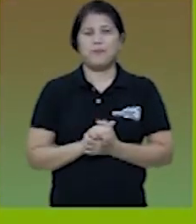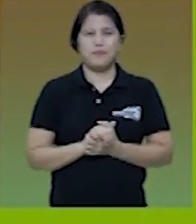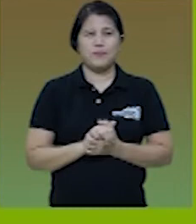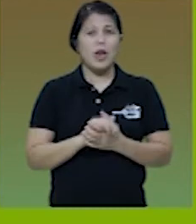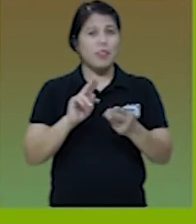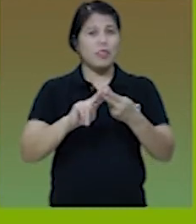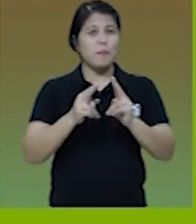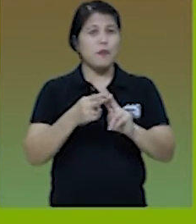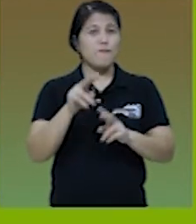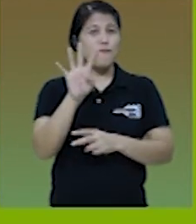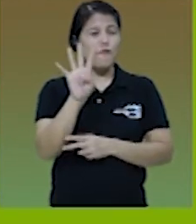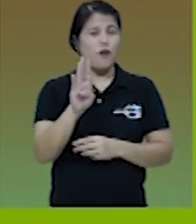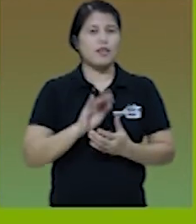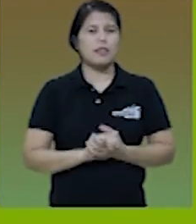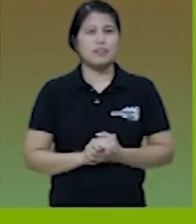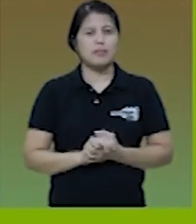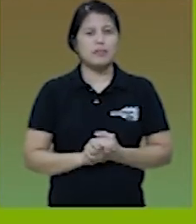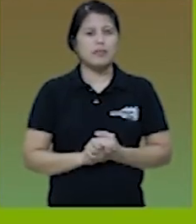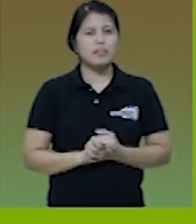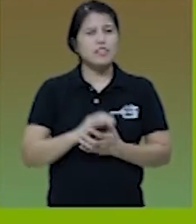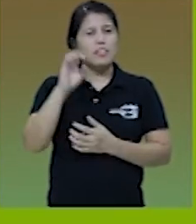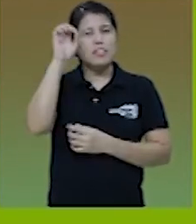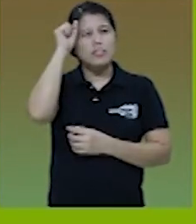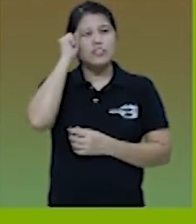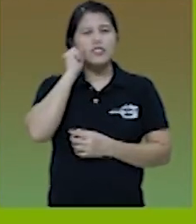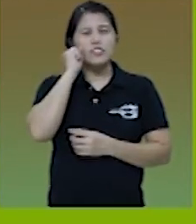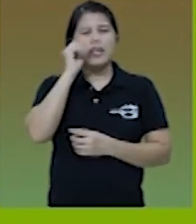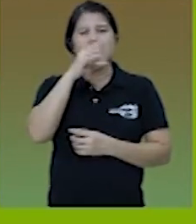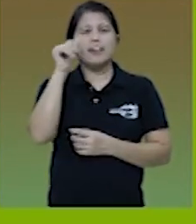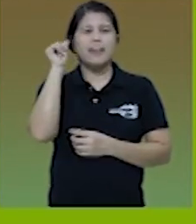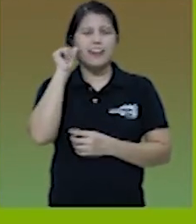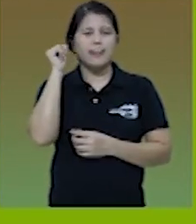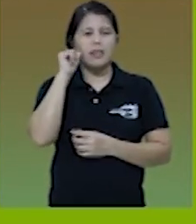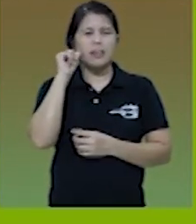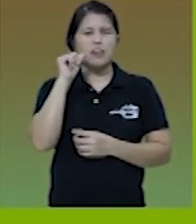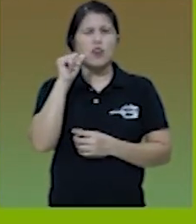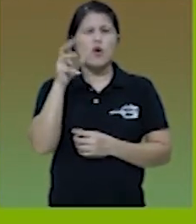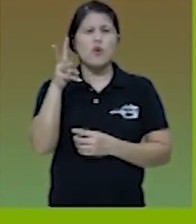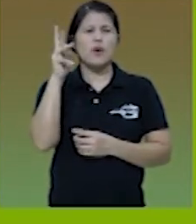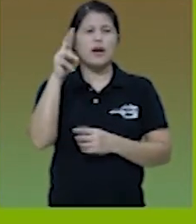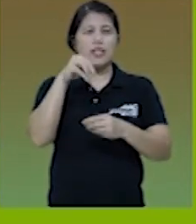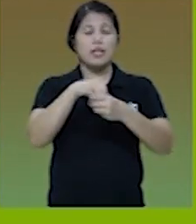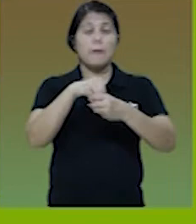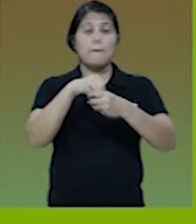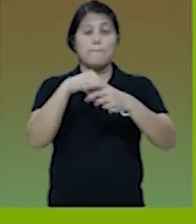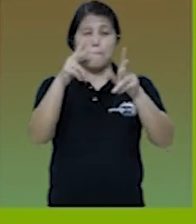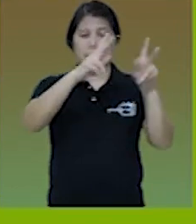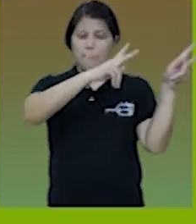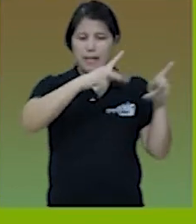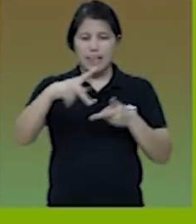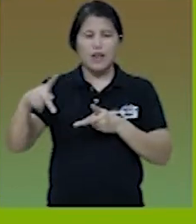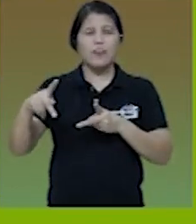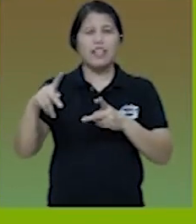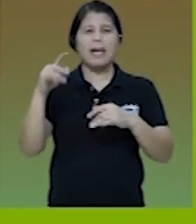Number 4. Sheena and Annalyn were in Palawan last year.